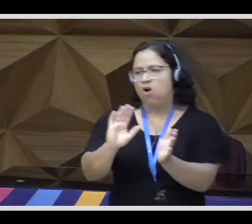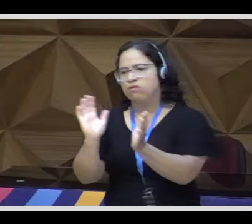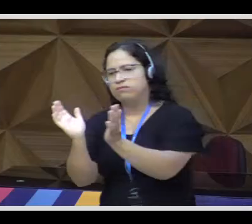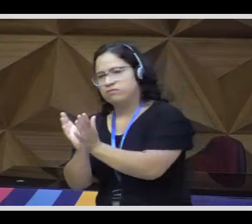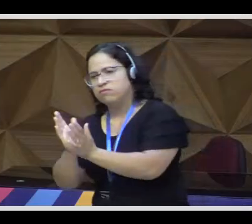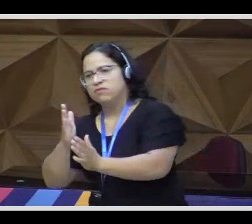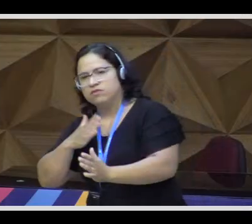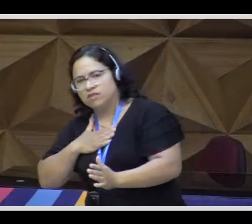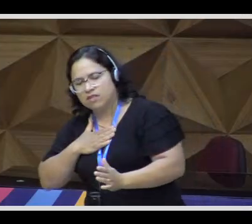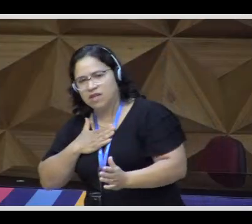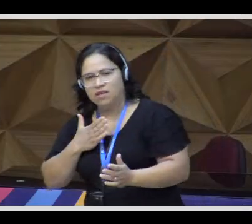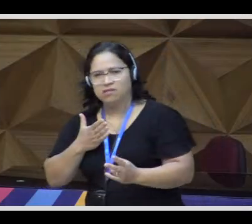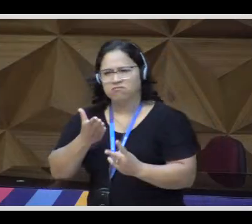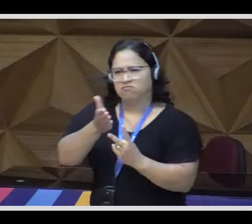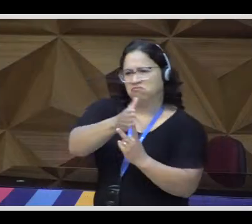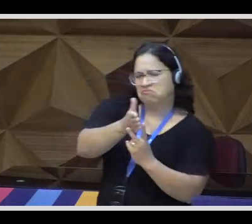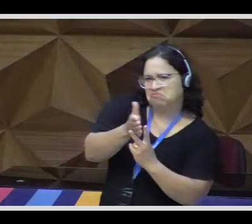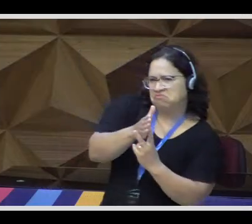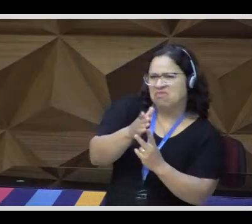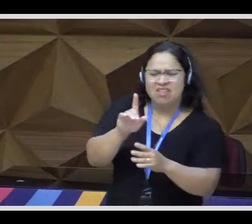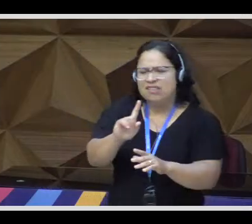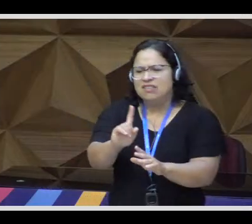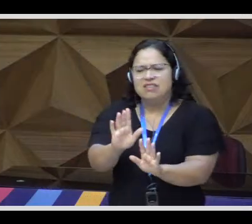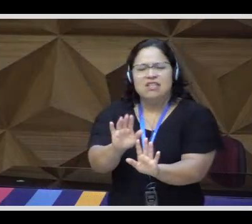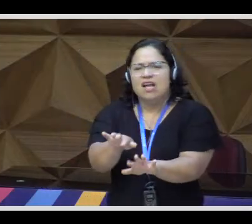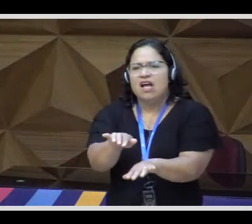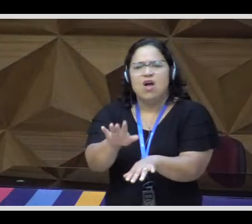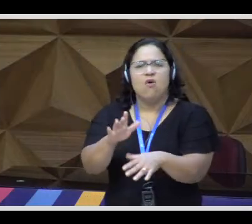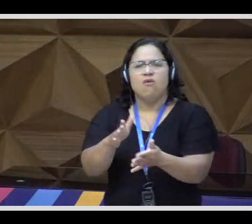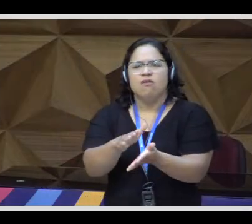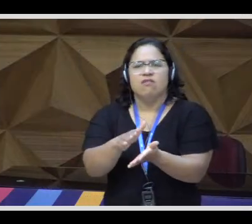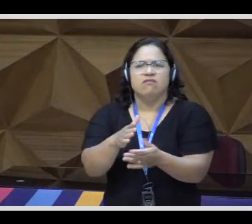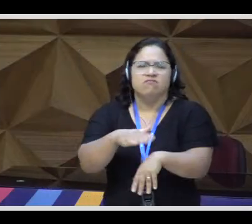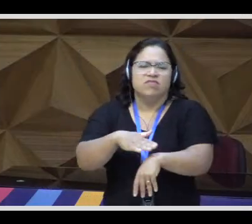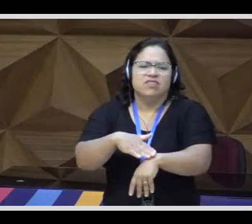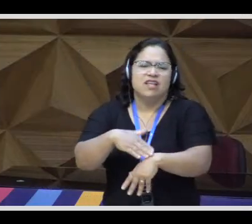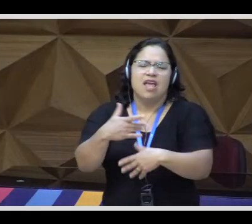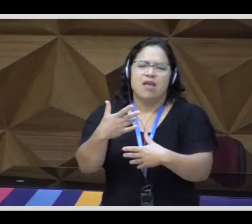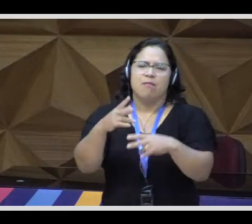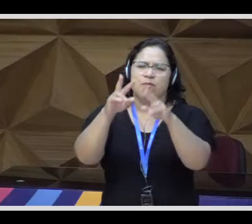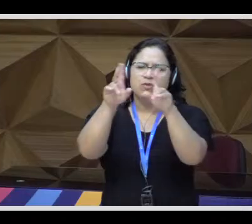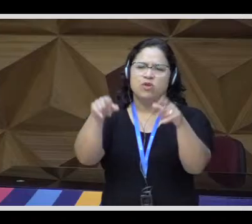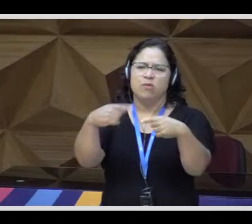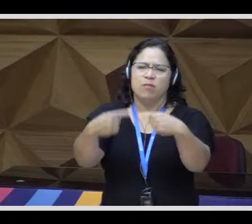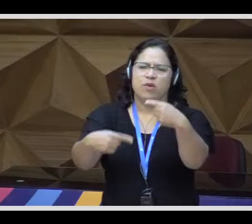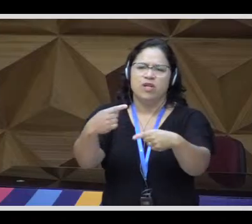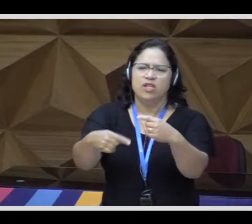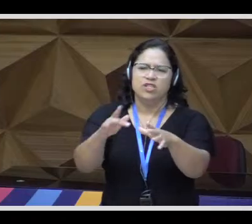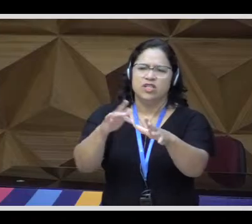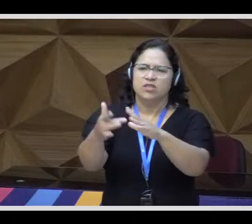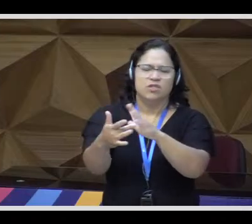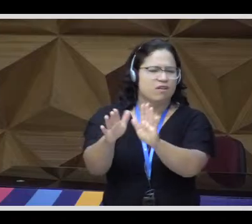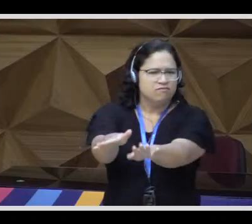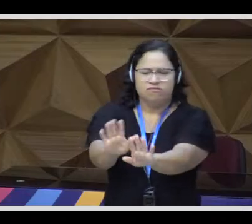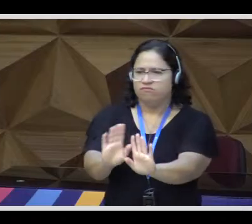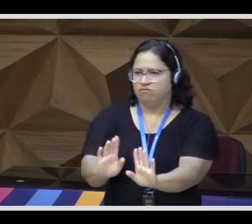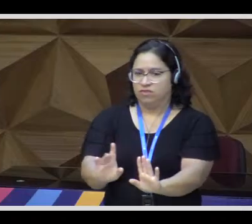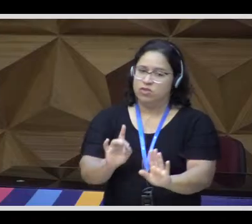home, they don't spend time commenting politics in social media, right? Sometimes they like to